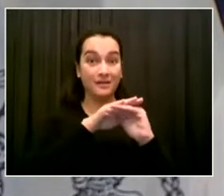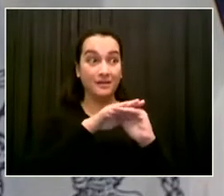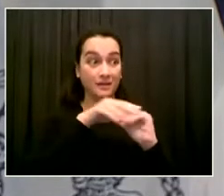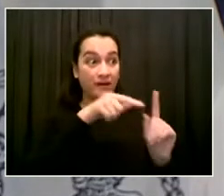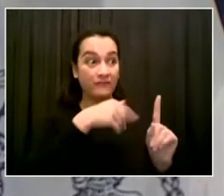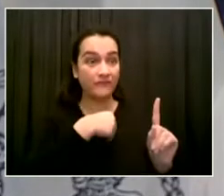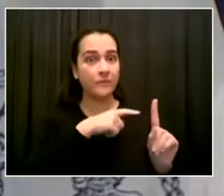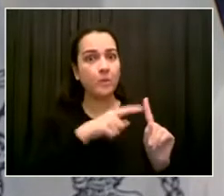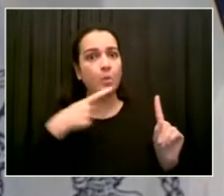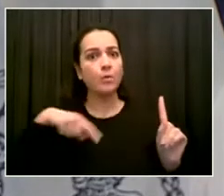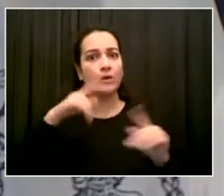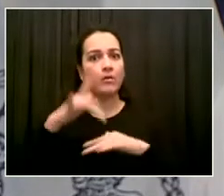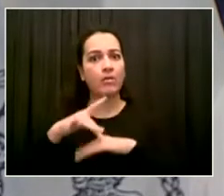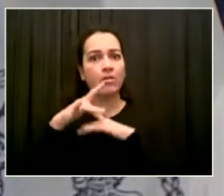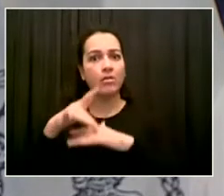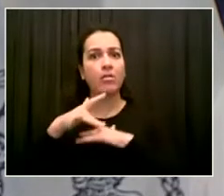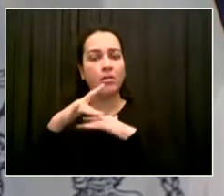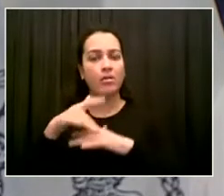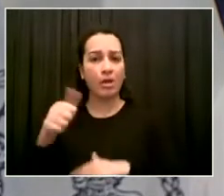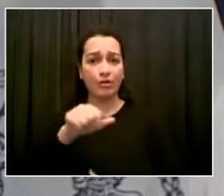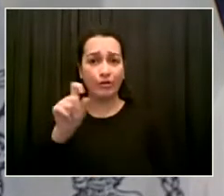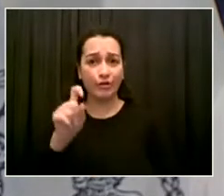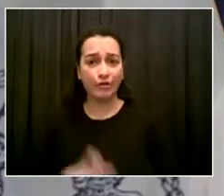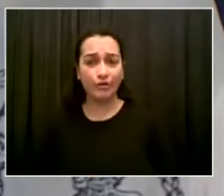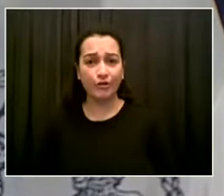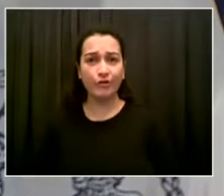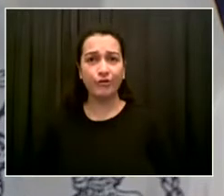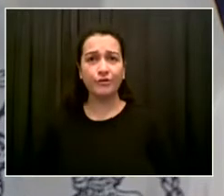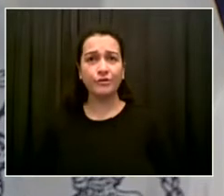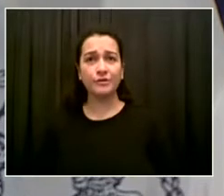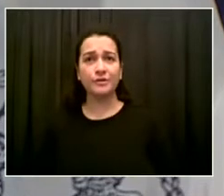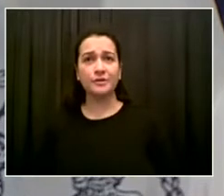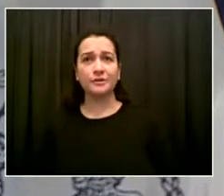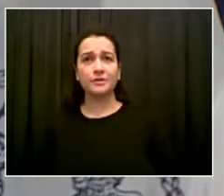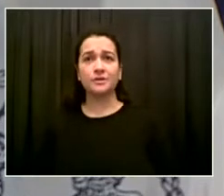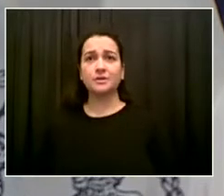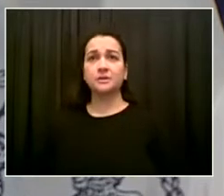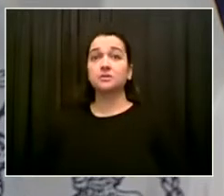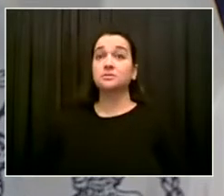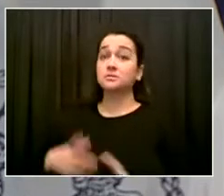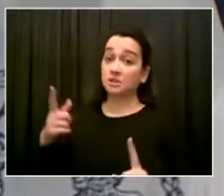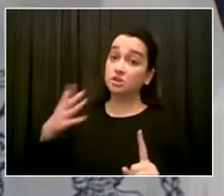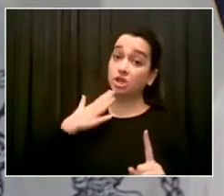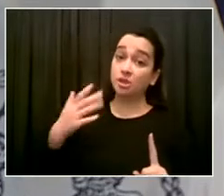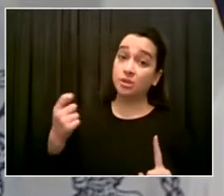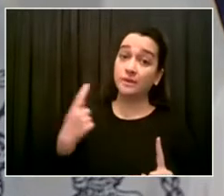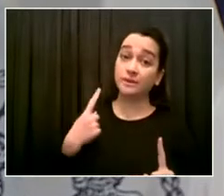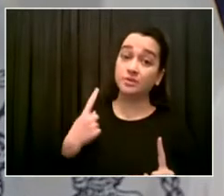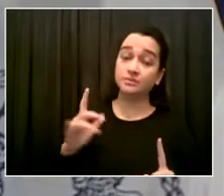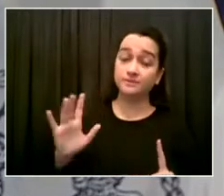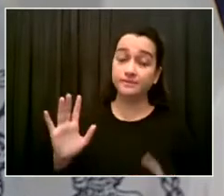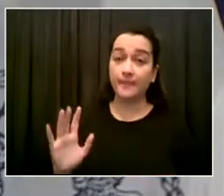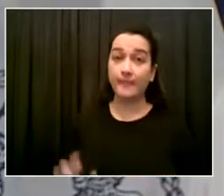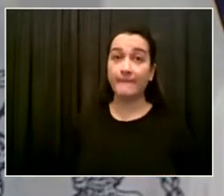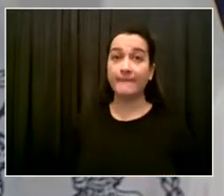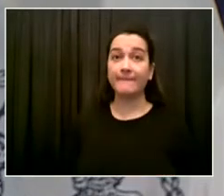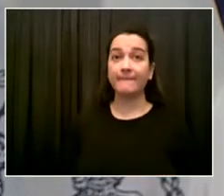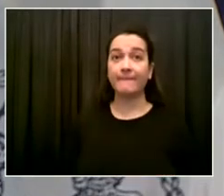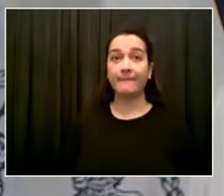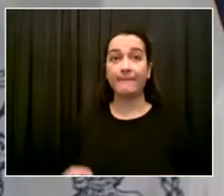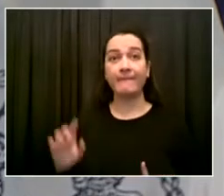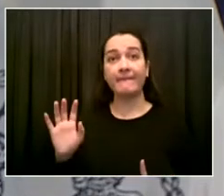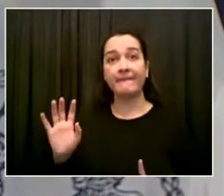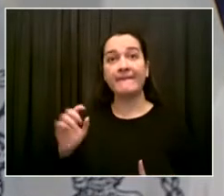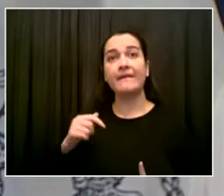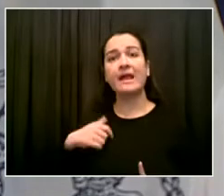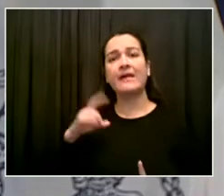question. You have raised it, and I think I felt like we spoke to this over time, but it's good to come back to it. I